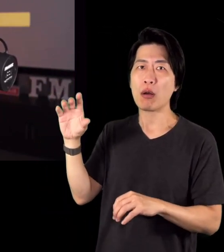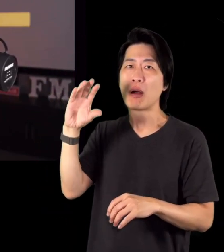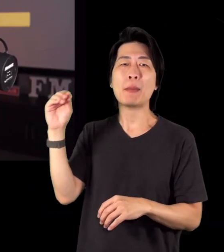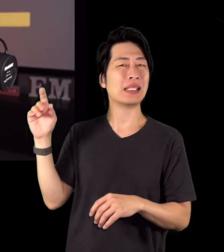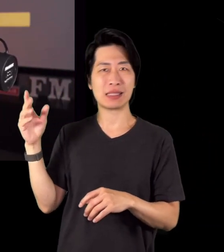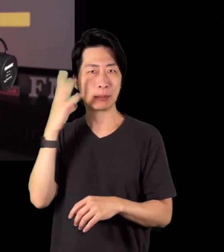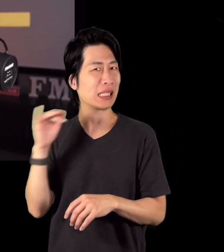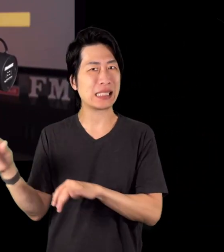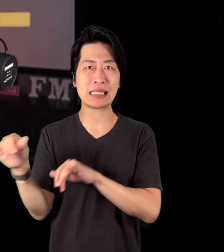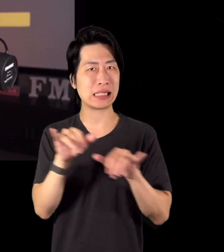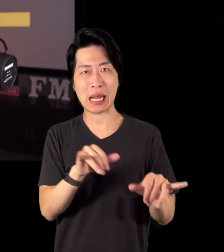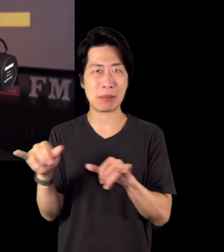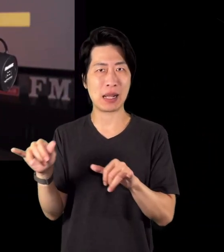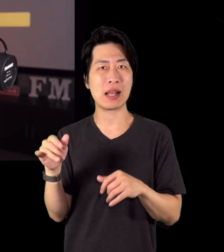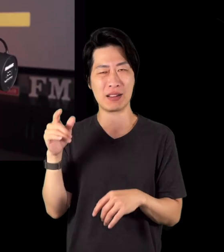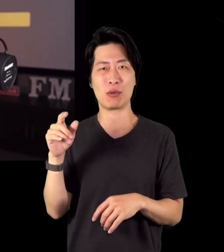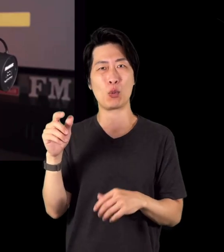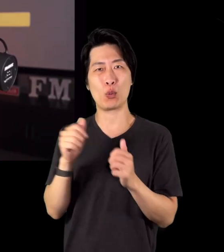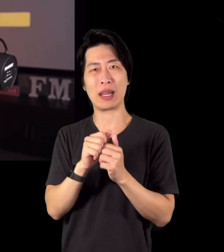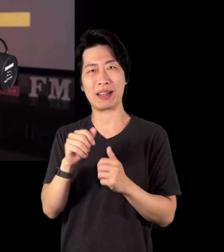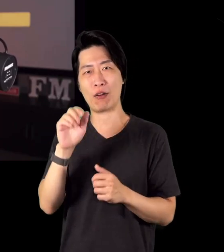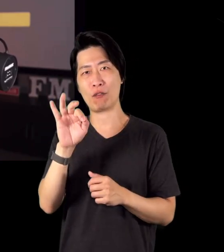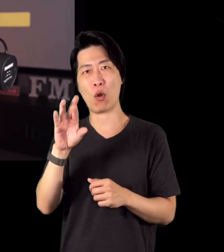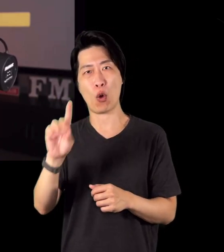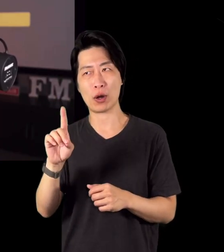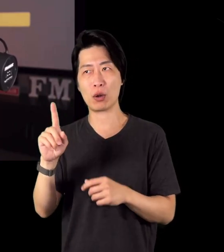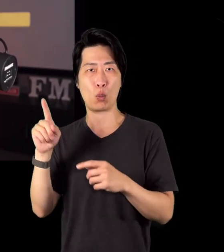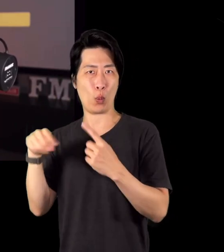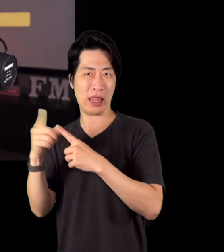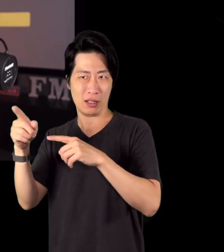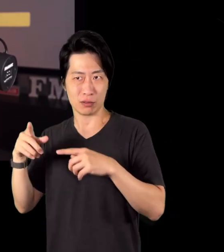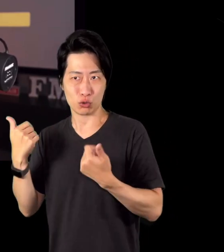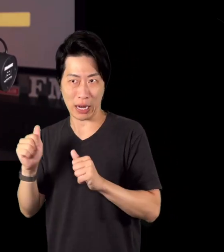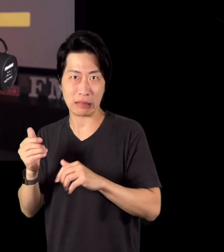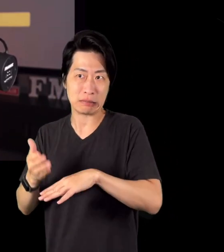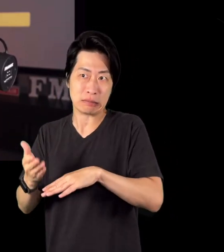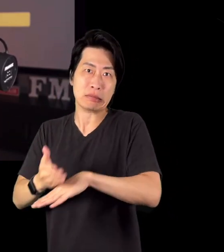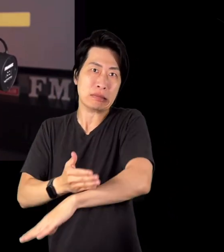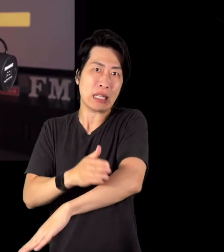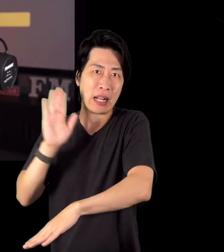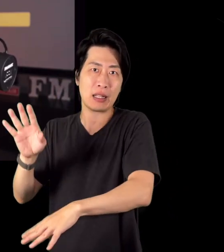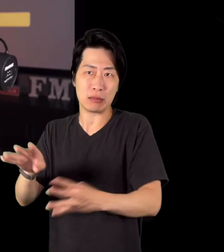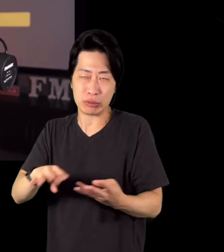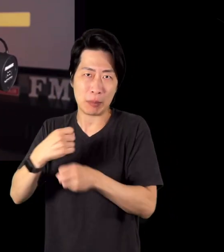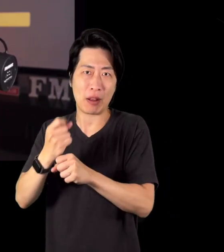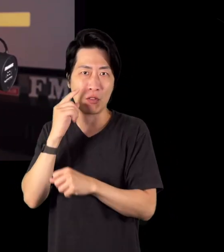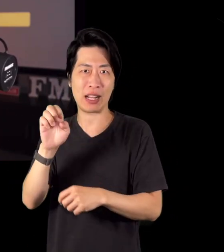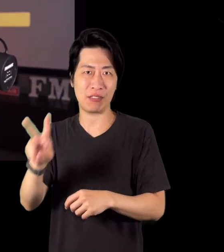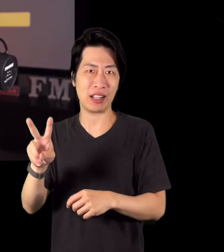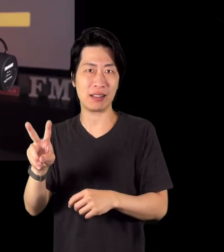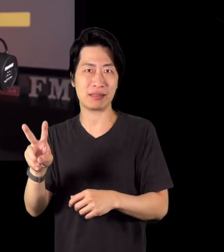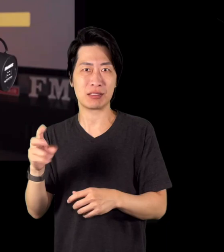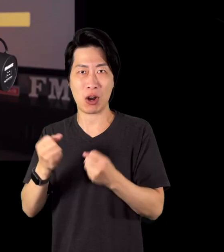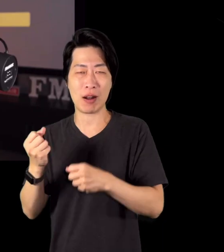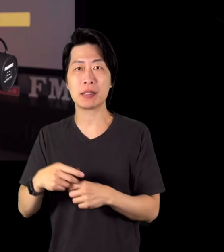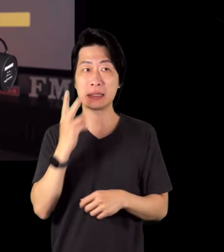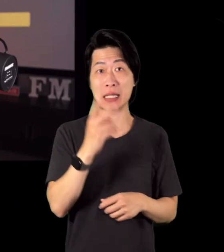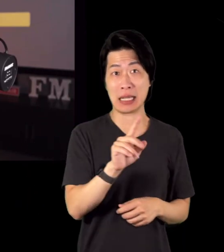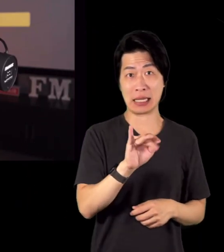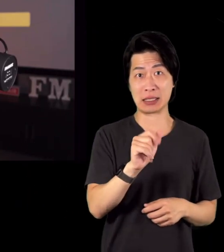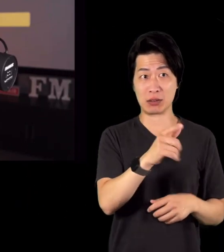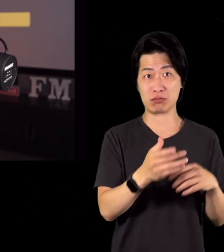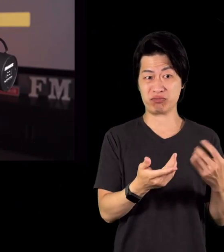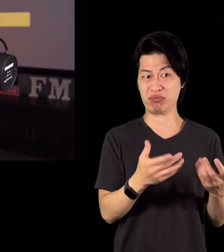same exact thing as they ramp their EV business. And so when we look at the data here and we look at how Tesla has been performing in 2023,